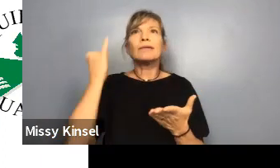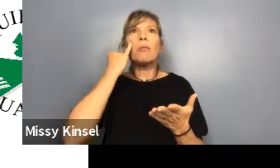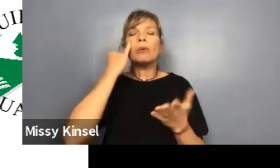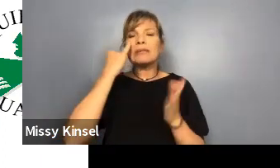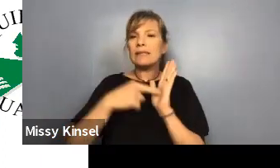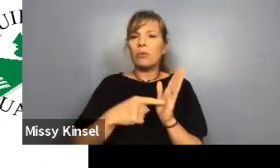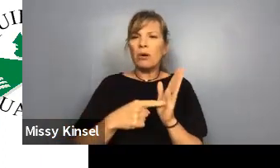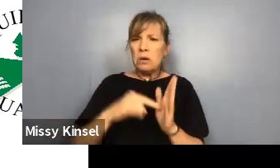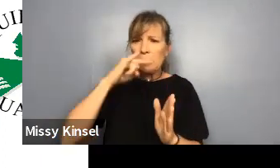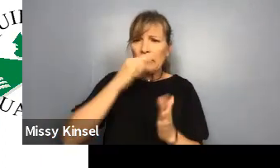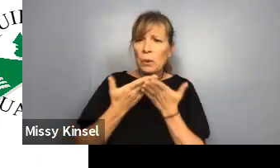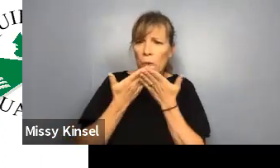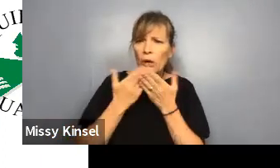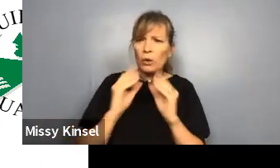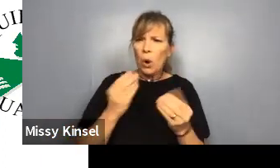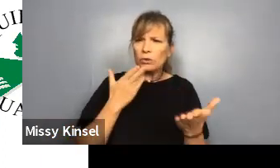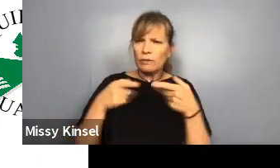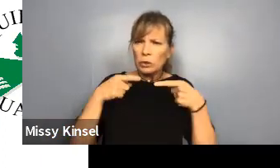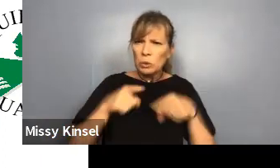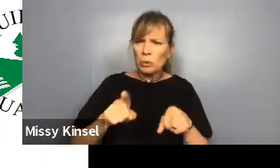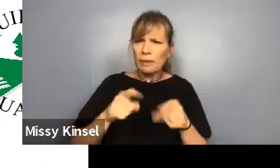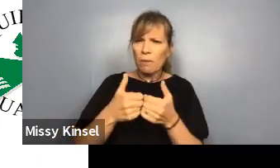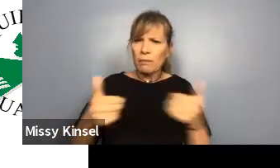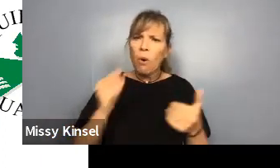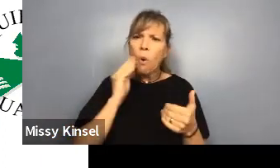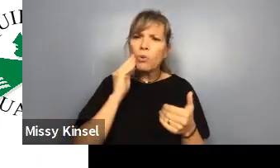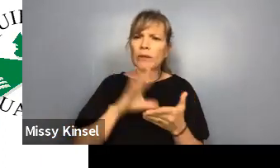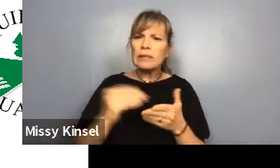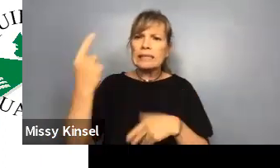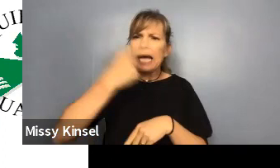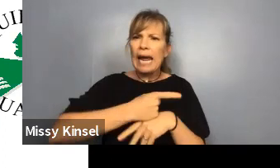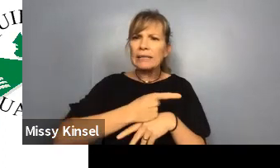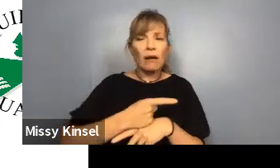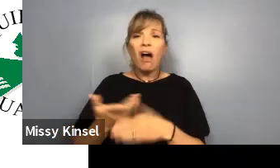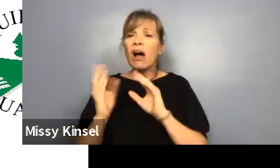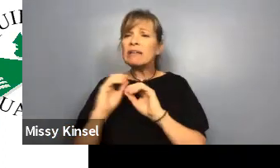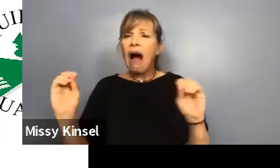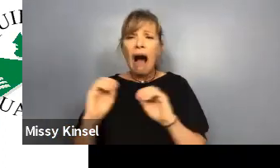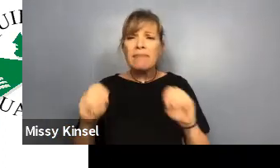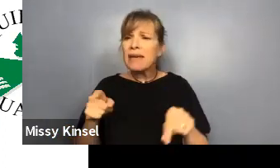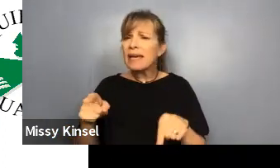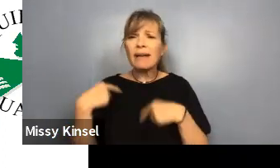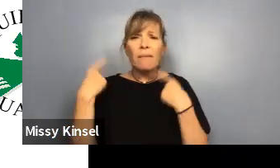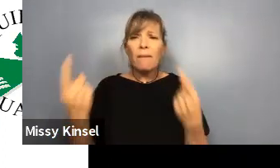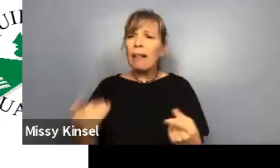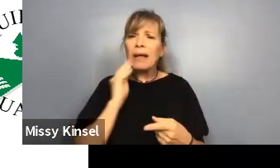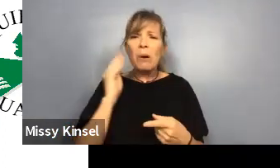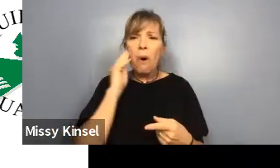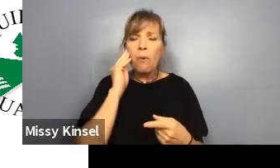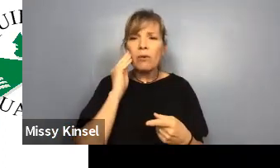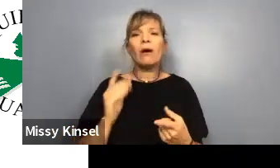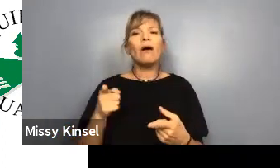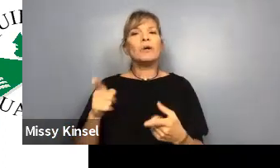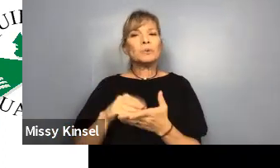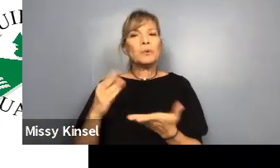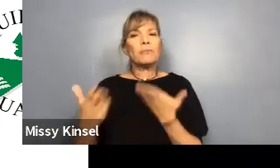any services during the remote learning days, he or she may be eligible to